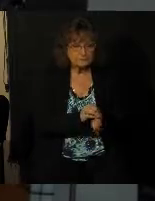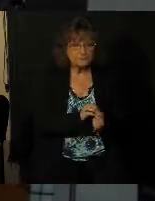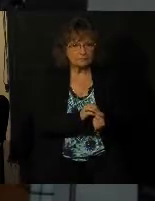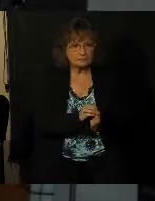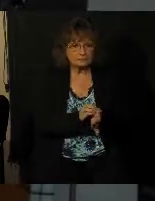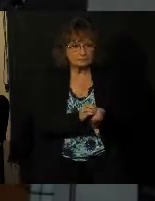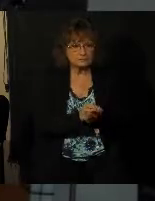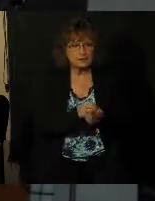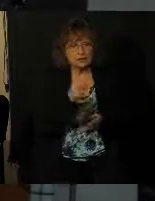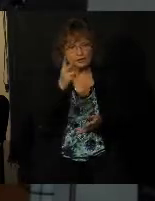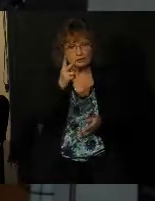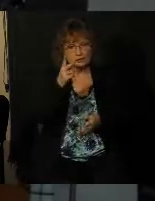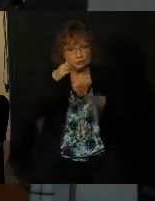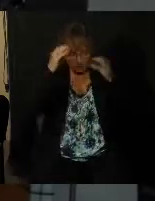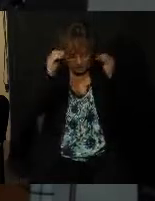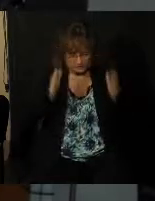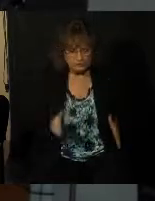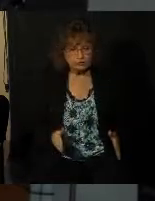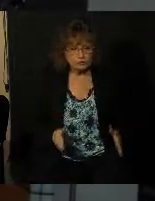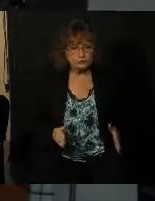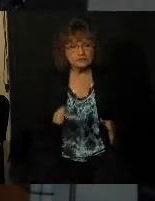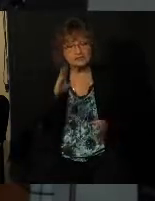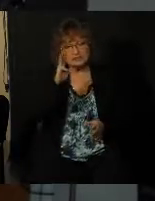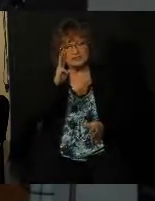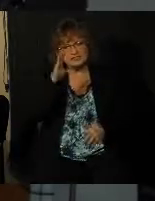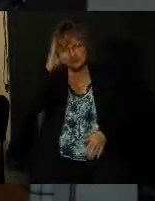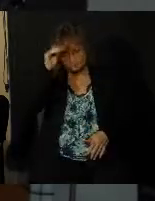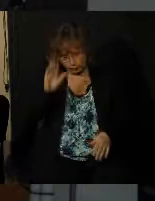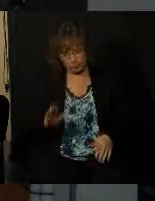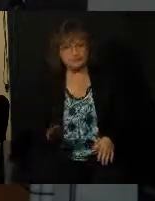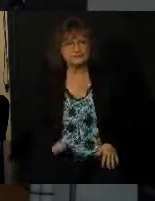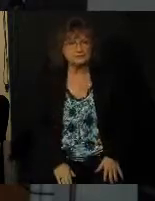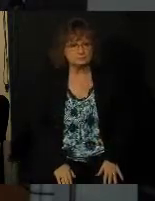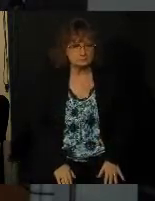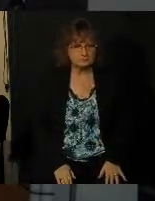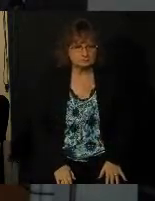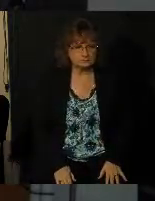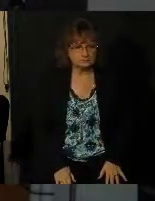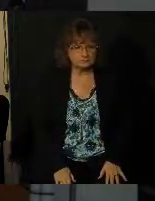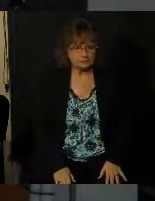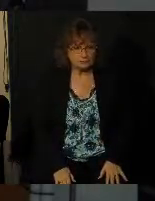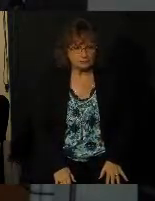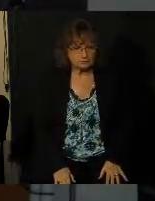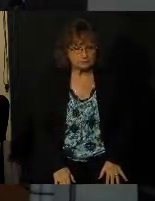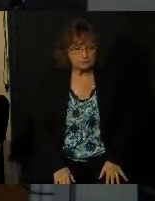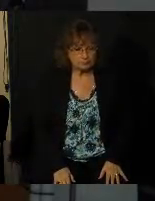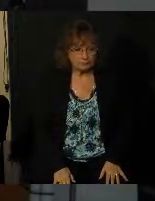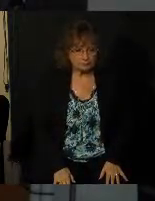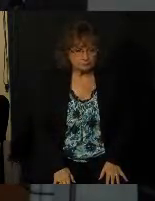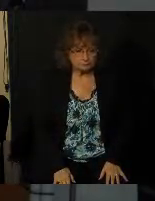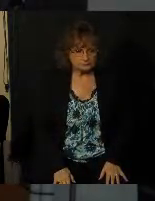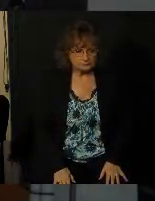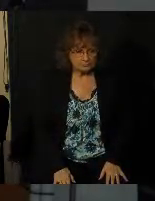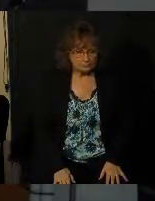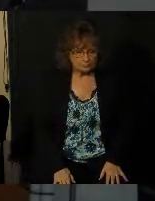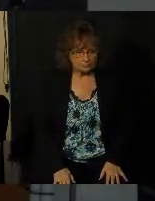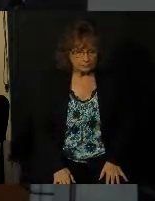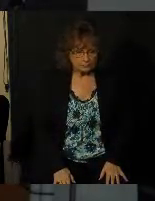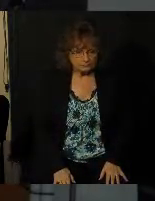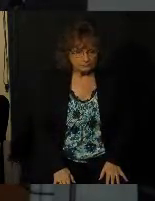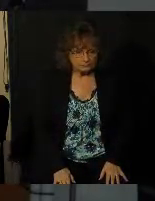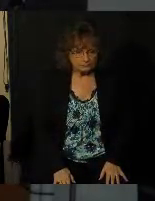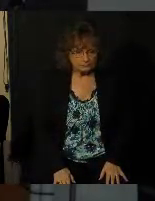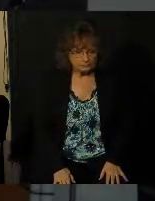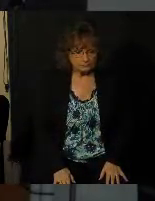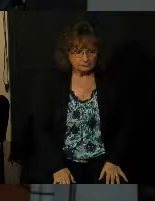classroom, 2 teachers, 6 boys. How much schoolwork do you think they get done? These were guys, as Brett even told in his story,